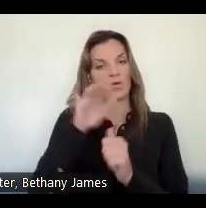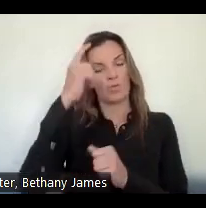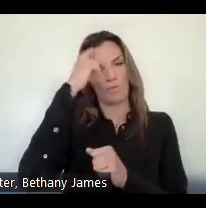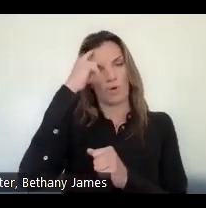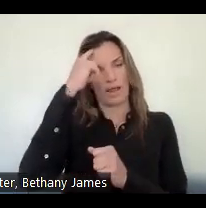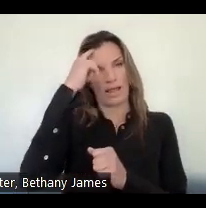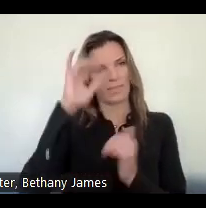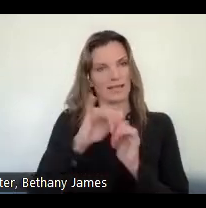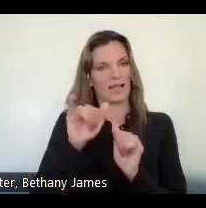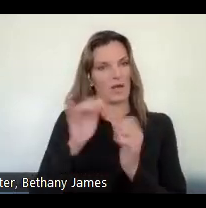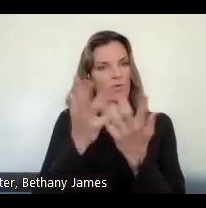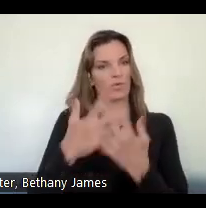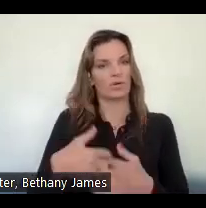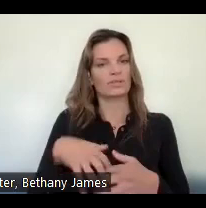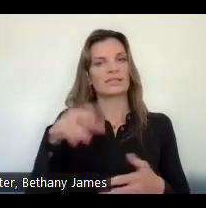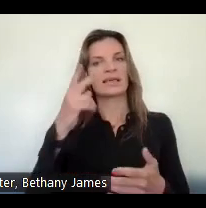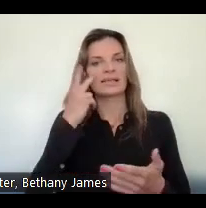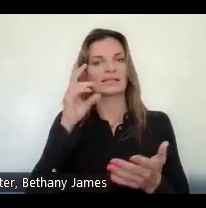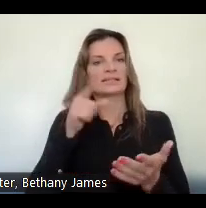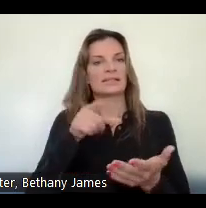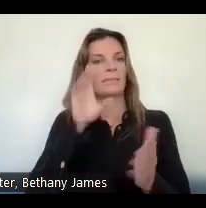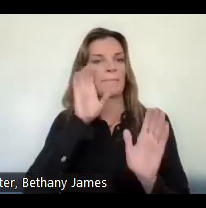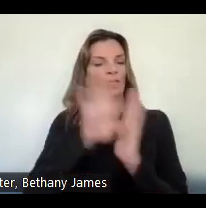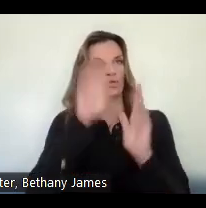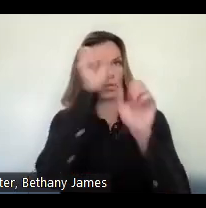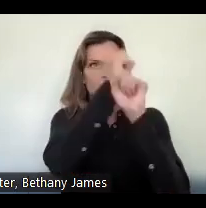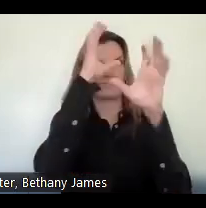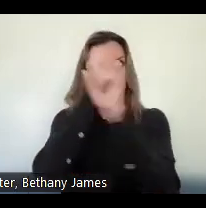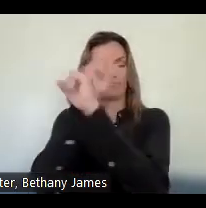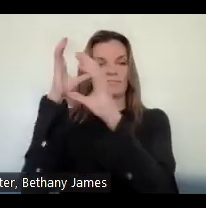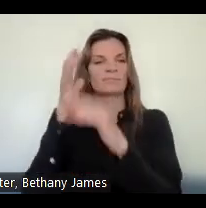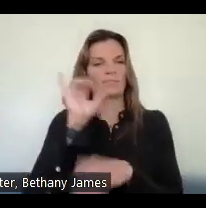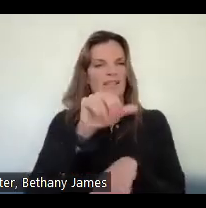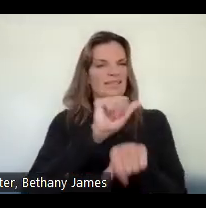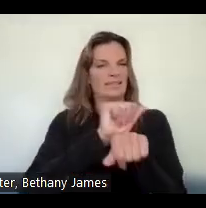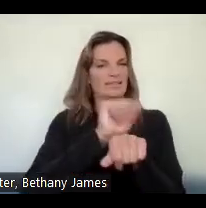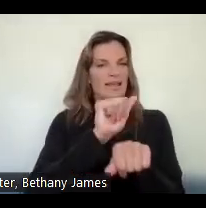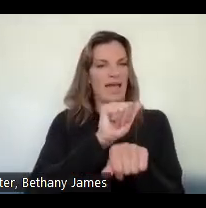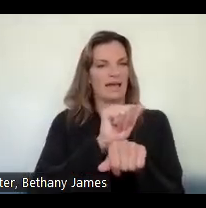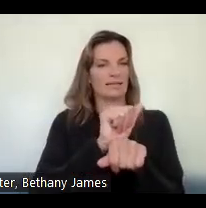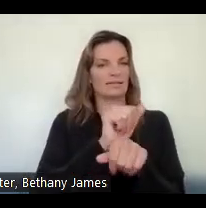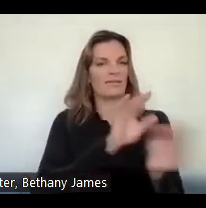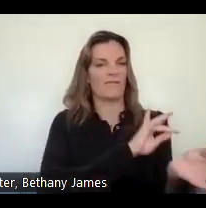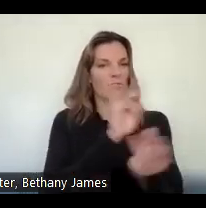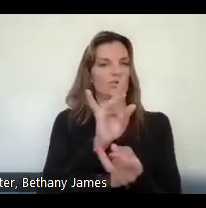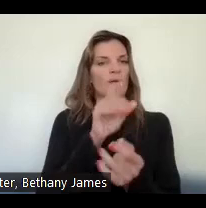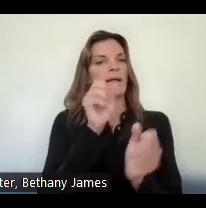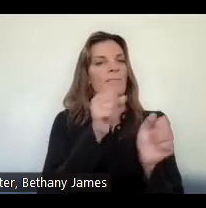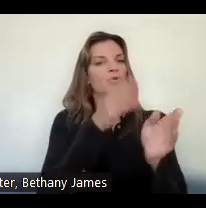things in pictures. And that goes along with the task flow chart as well, giving that image for that person to